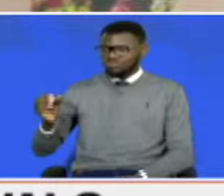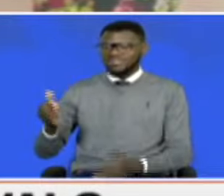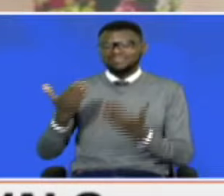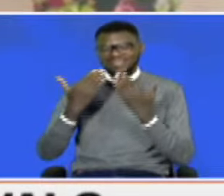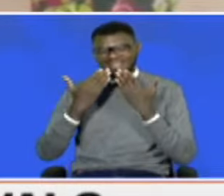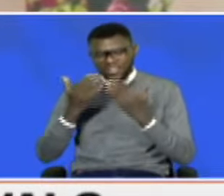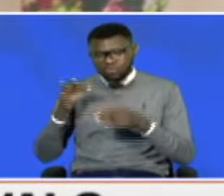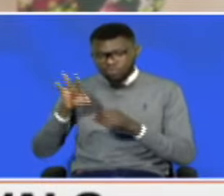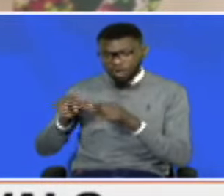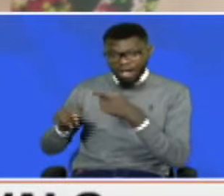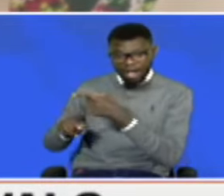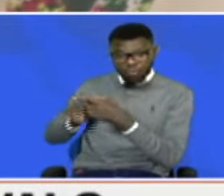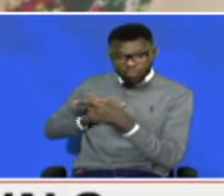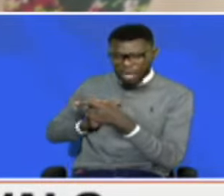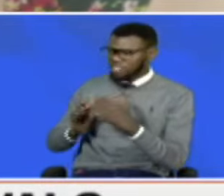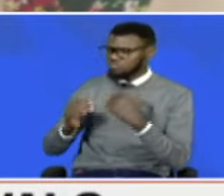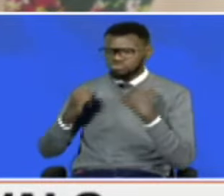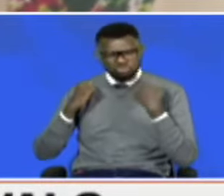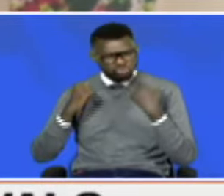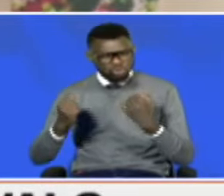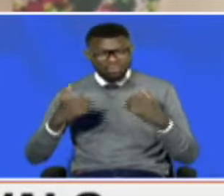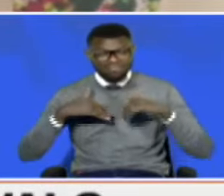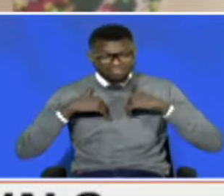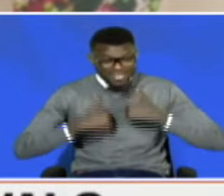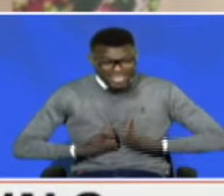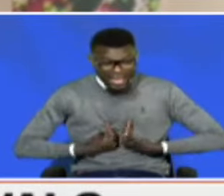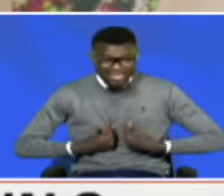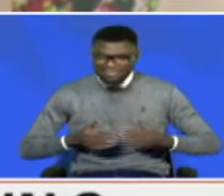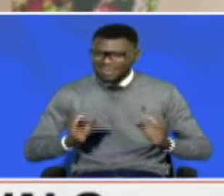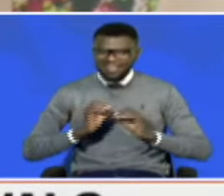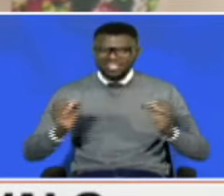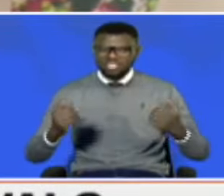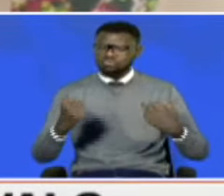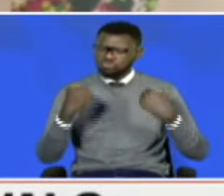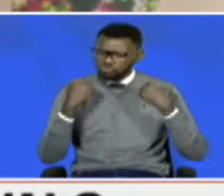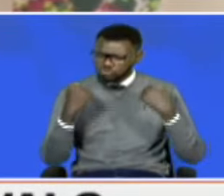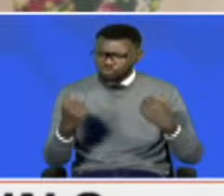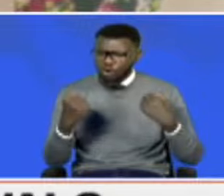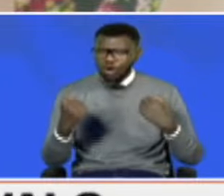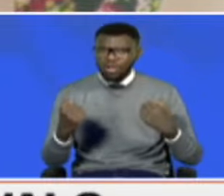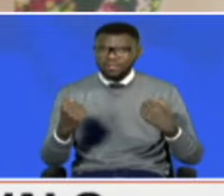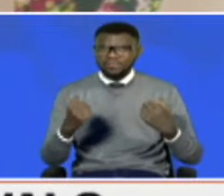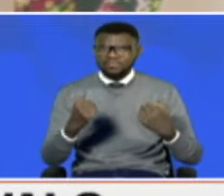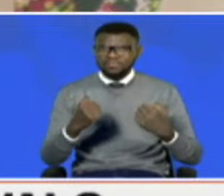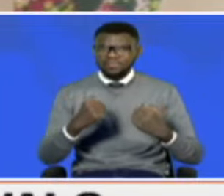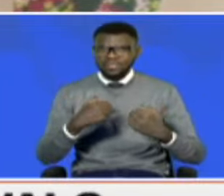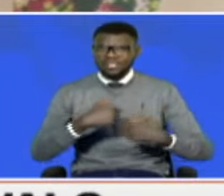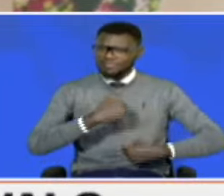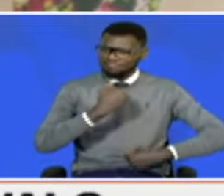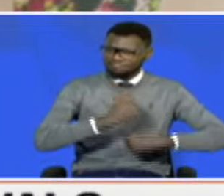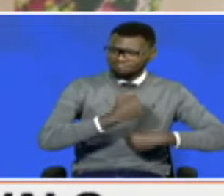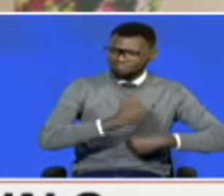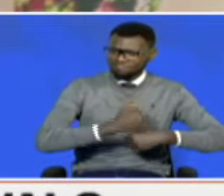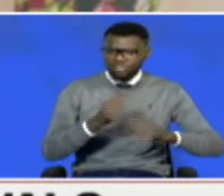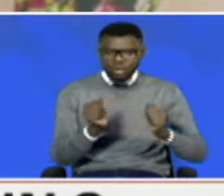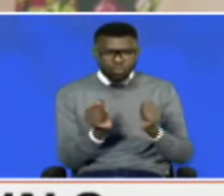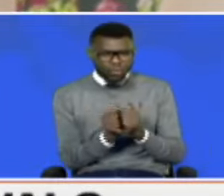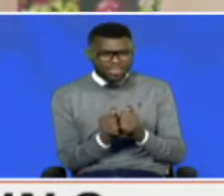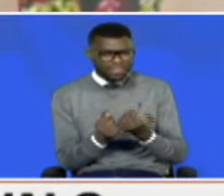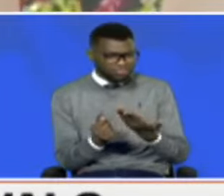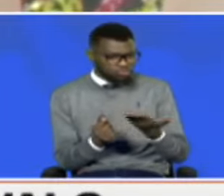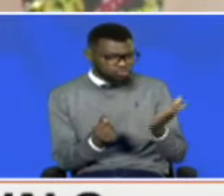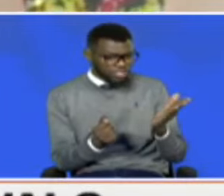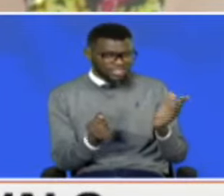She's very, very strong. She's very strong. Ametembea na nyinyi. And also being in this